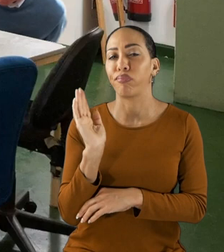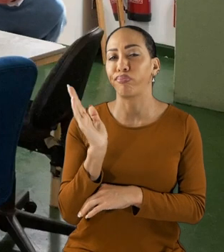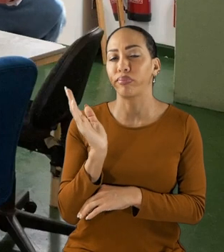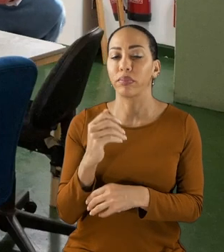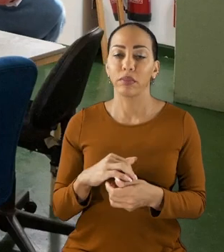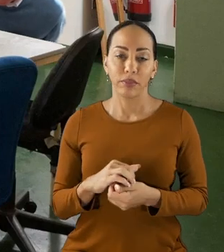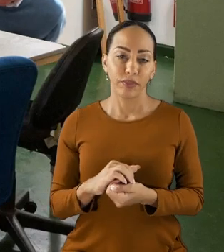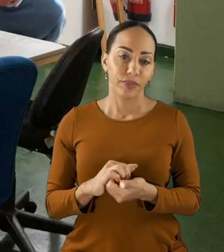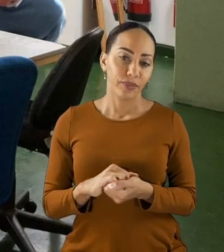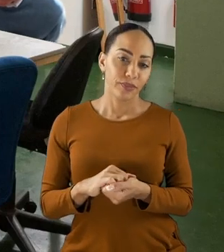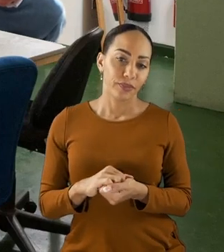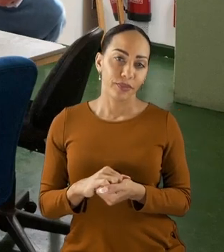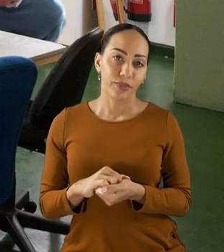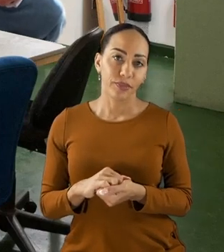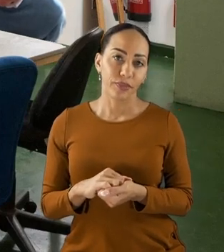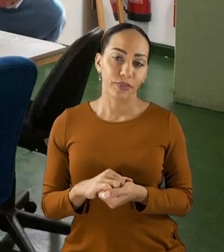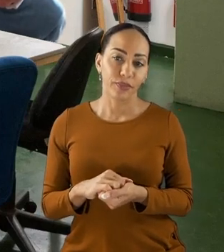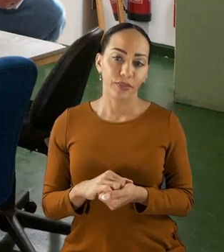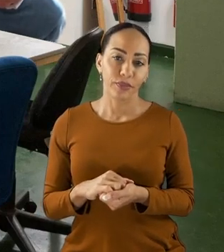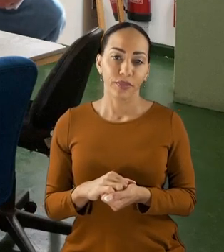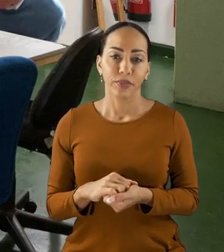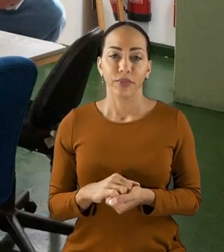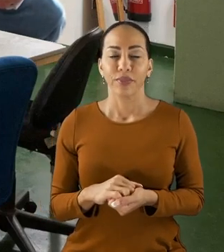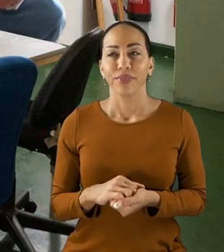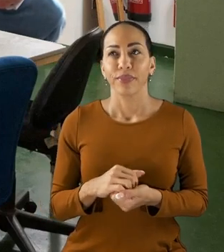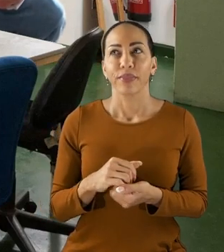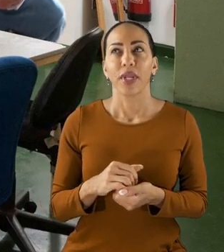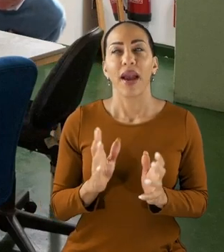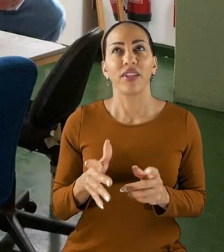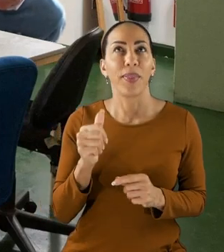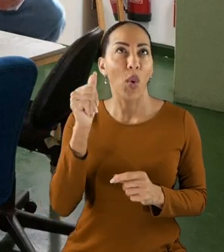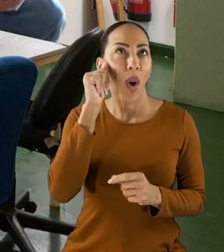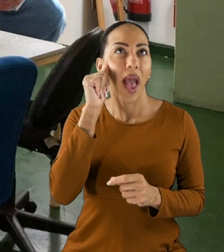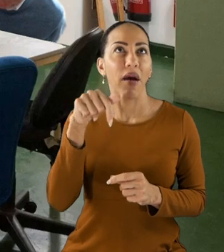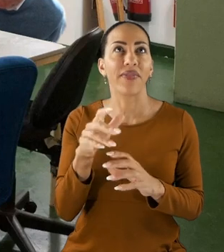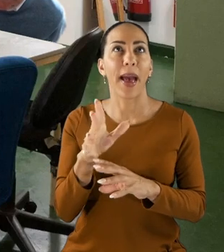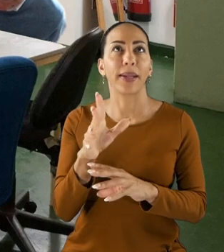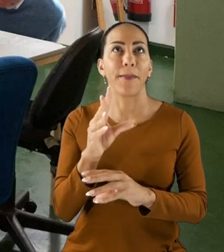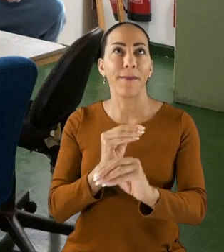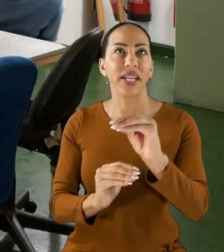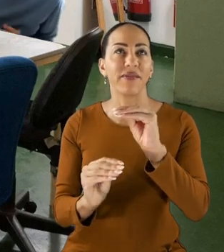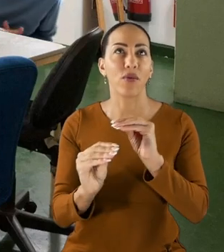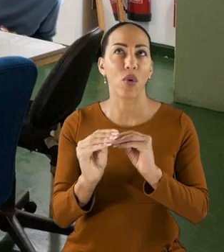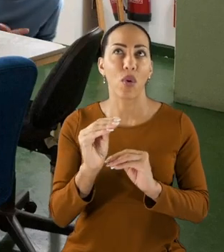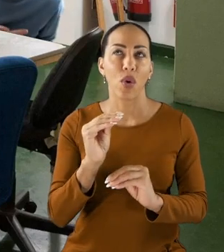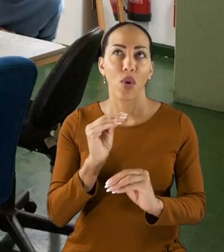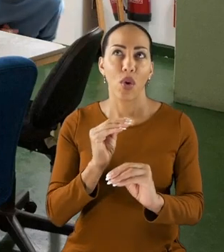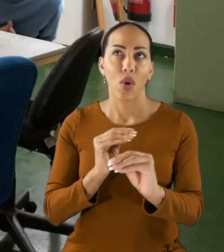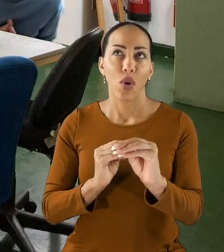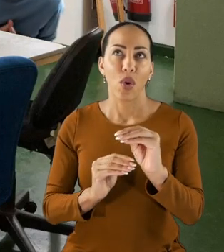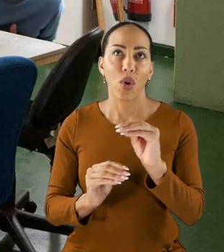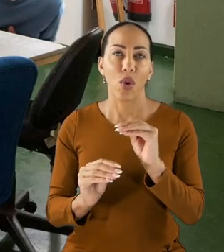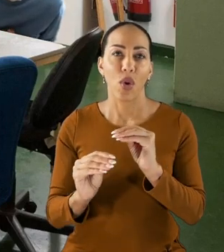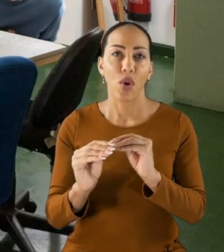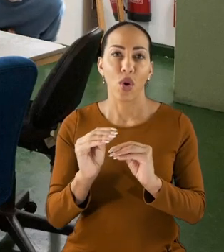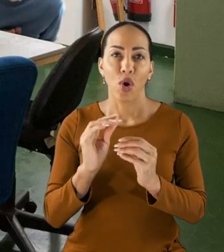about kind of being aware of that kind of metaphor and it being a very visual-based approach that we're taking